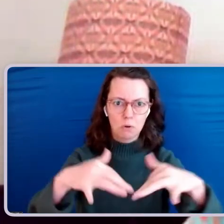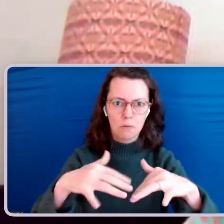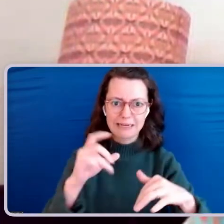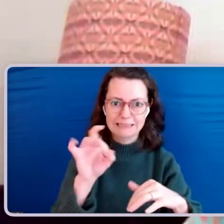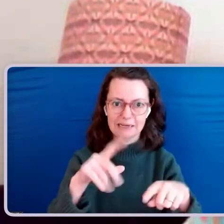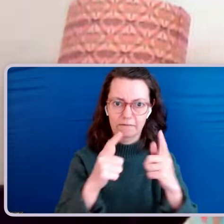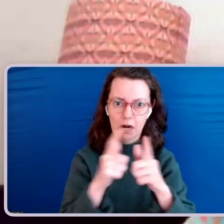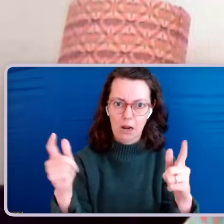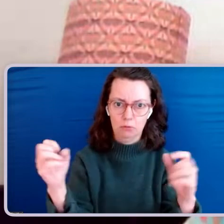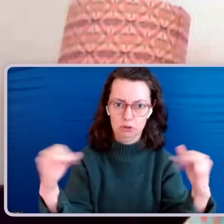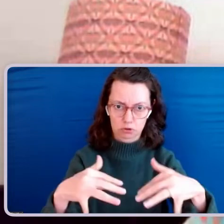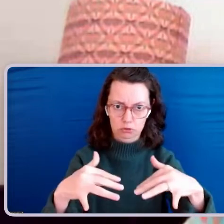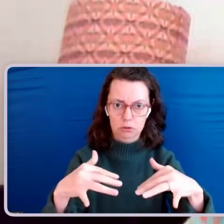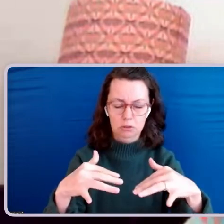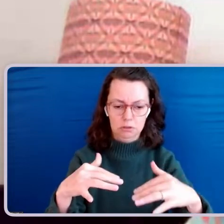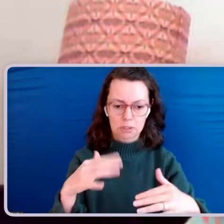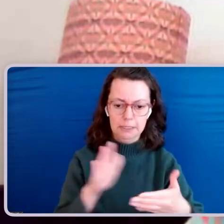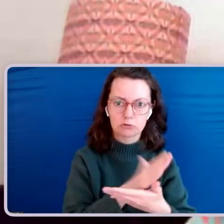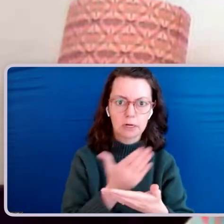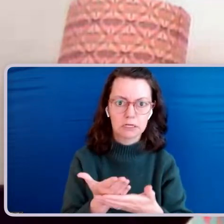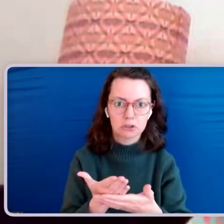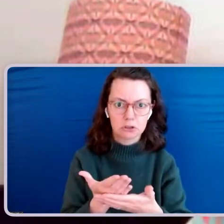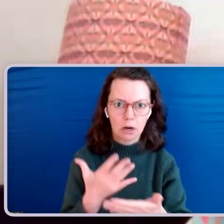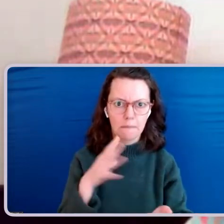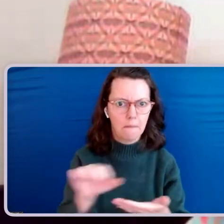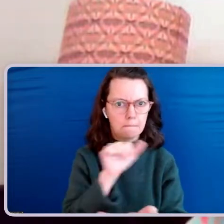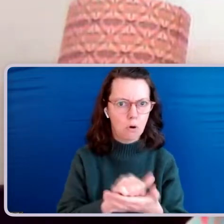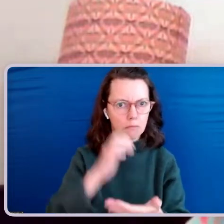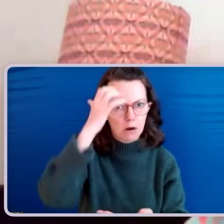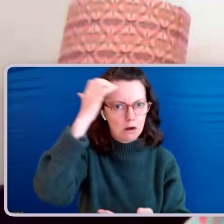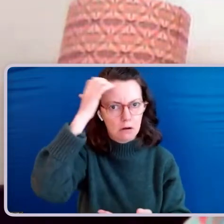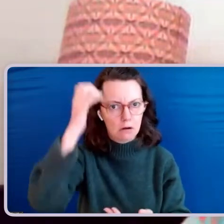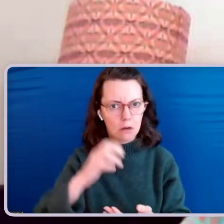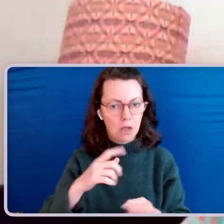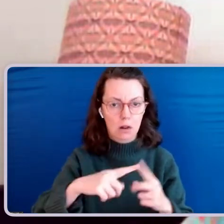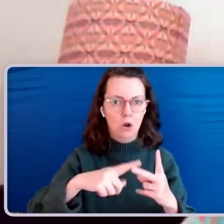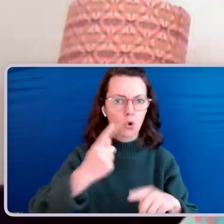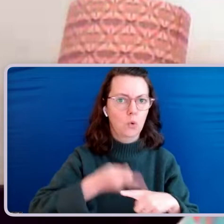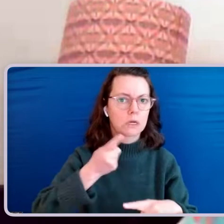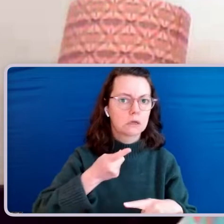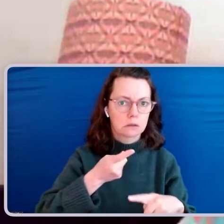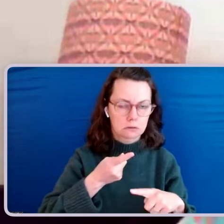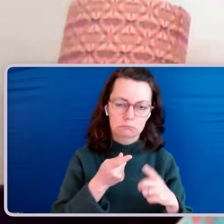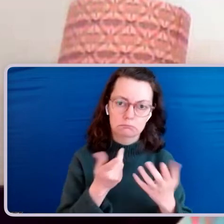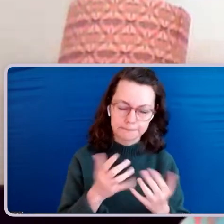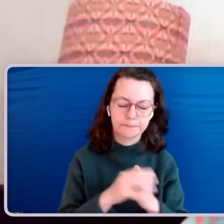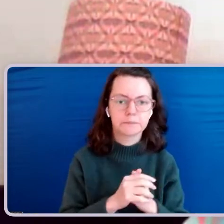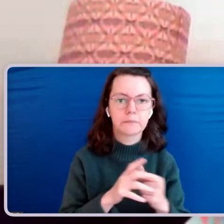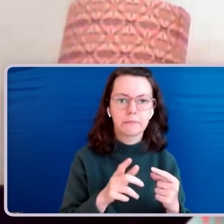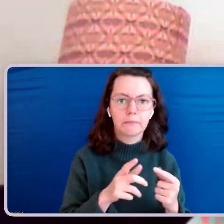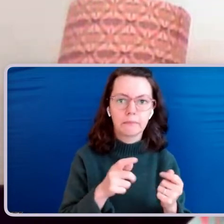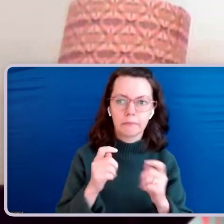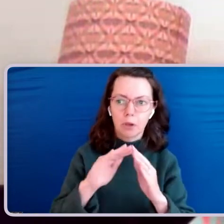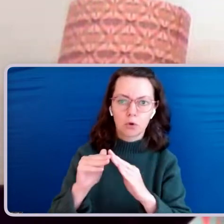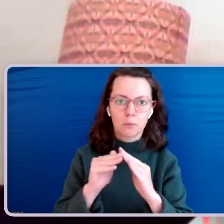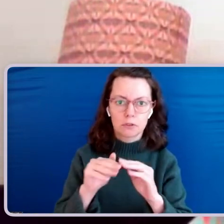important that is done properly and that it's done quite urgently as well. In terms of the community around